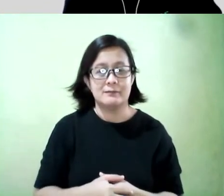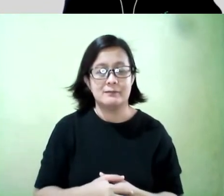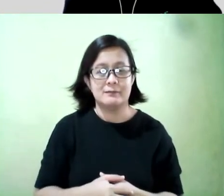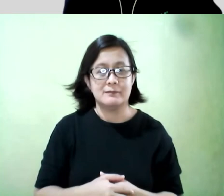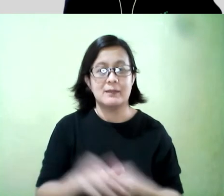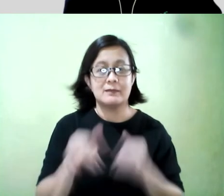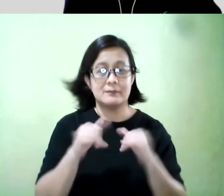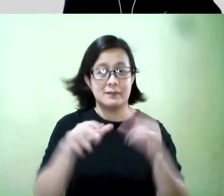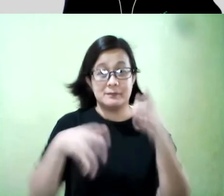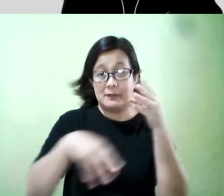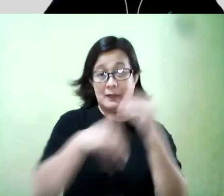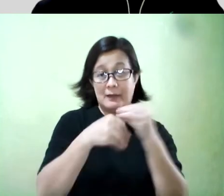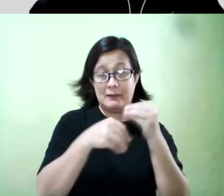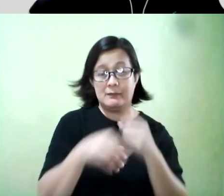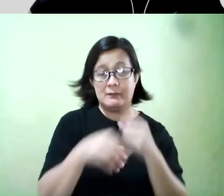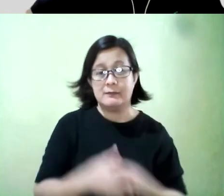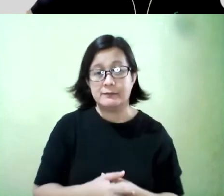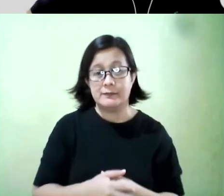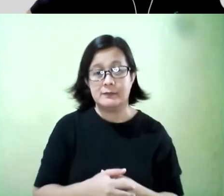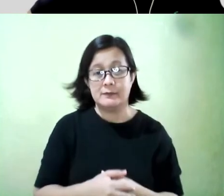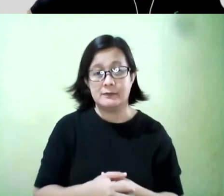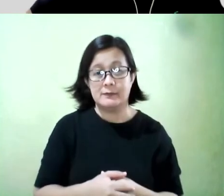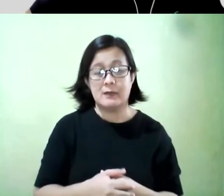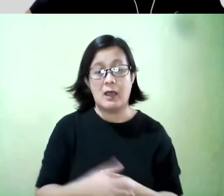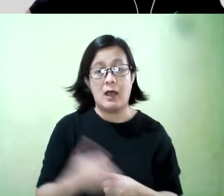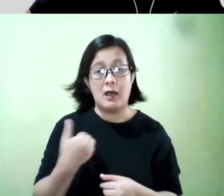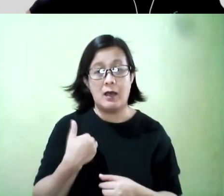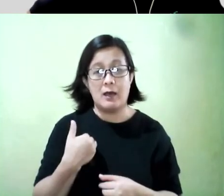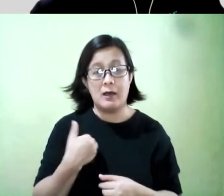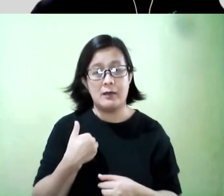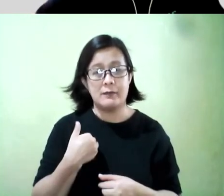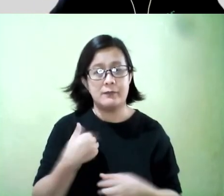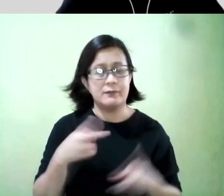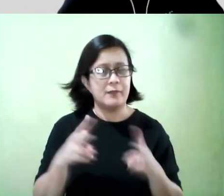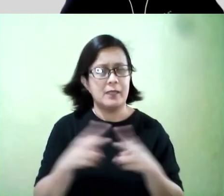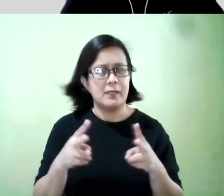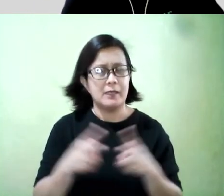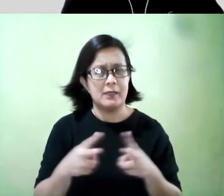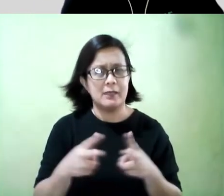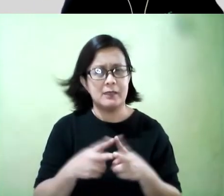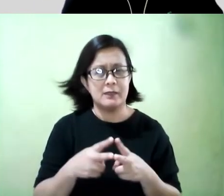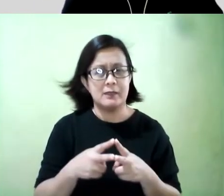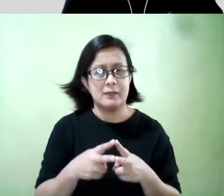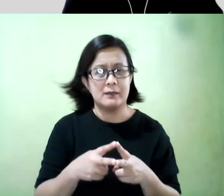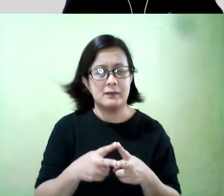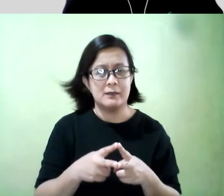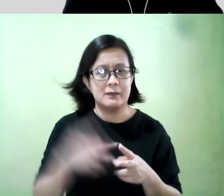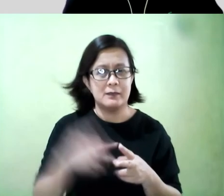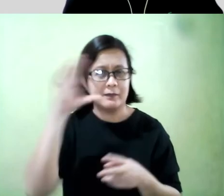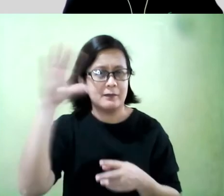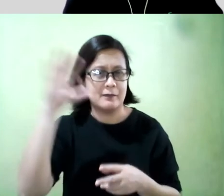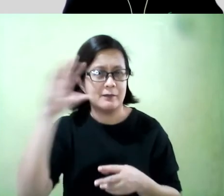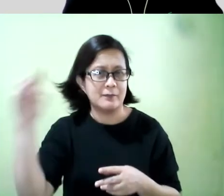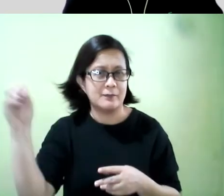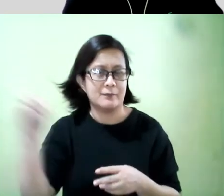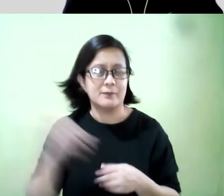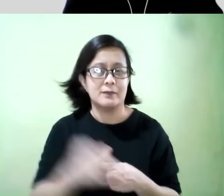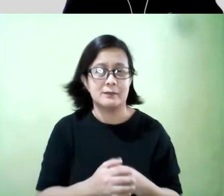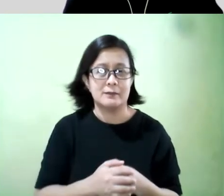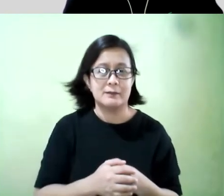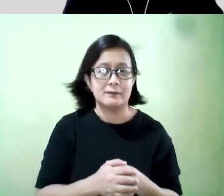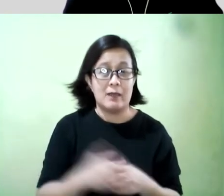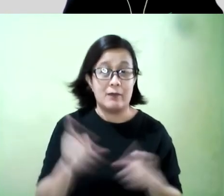saying, actually the story of Miss Camille is very rare. She's actually a rare, parang unicorn si Miss Camille, no? First idea